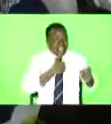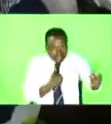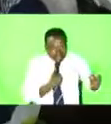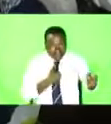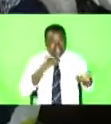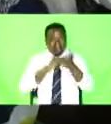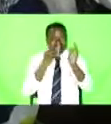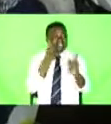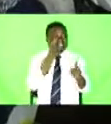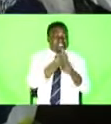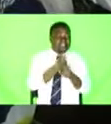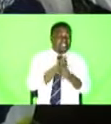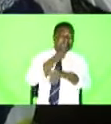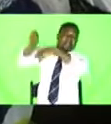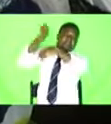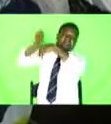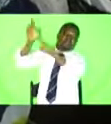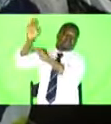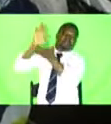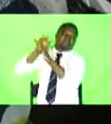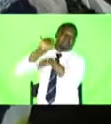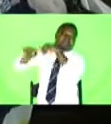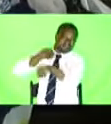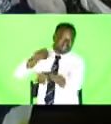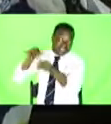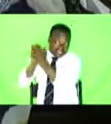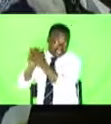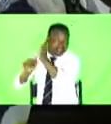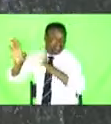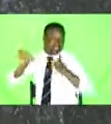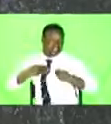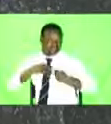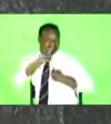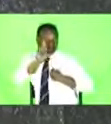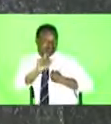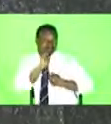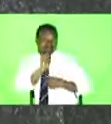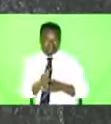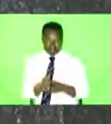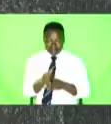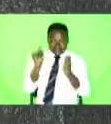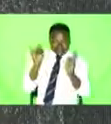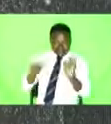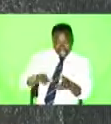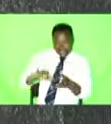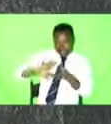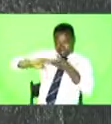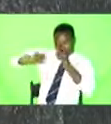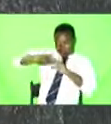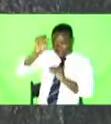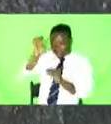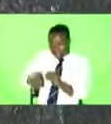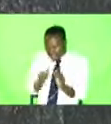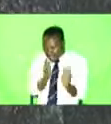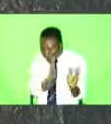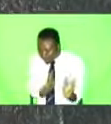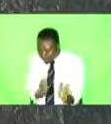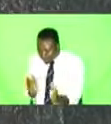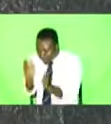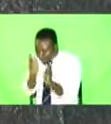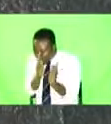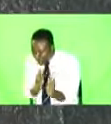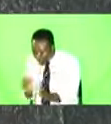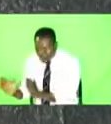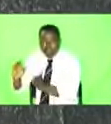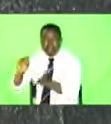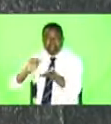making God a liar, and God will not accept that. This story, this arrangement must